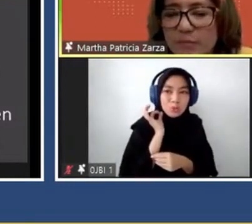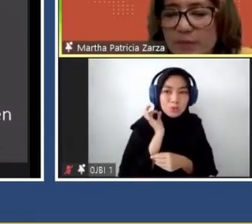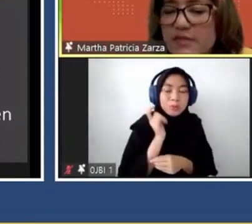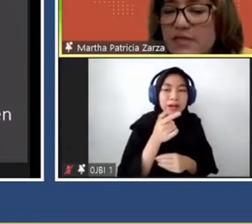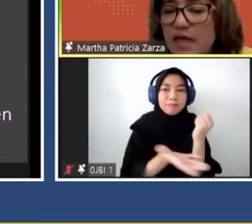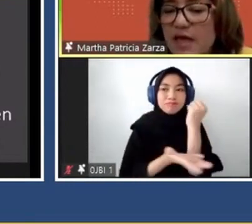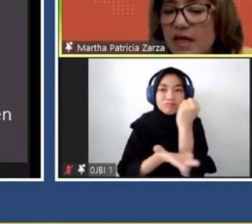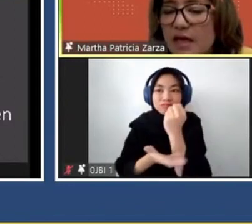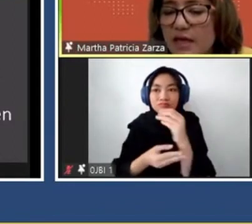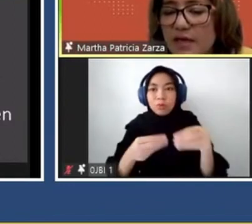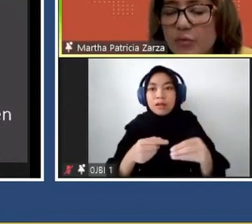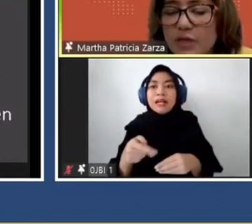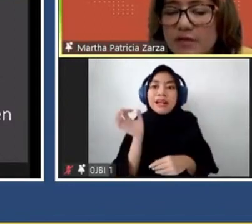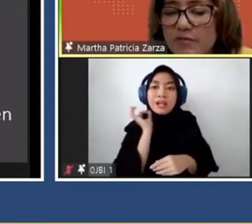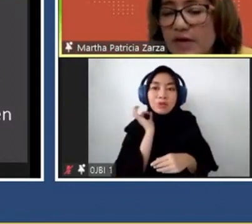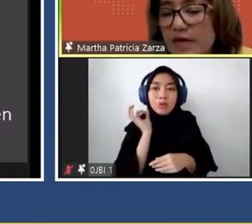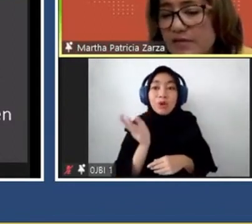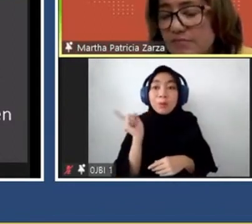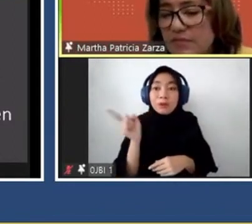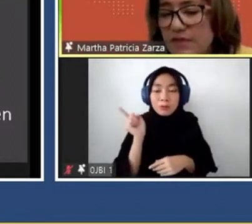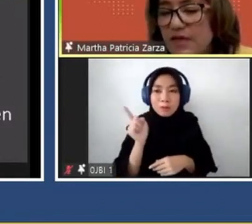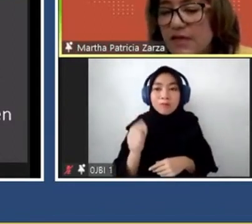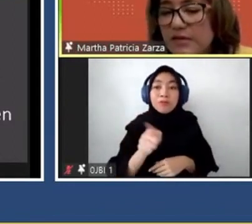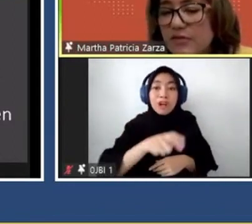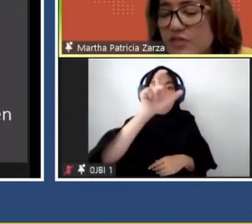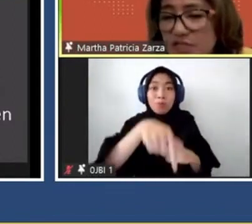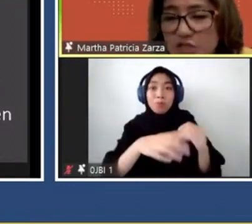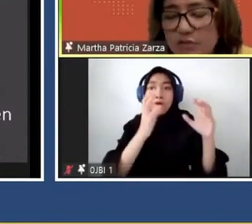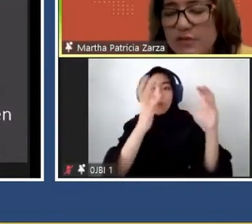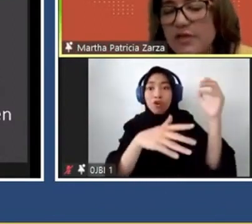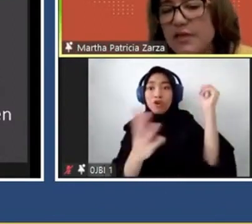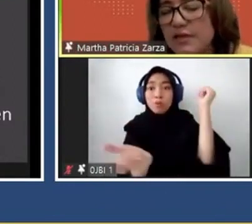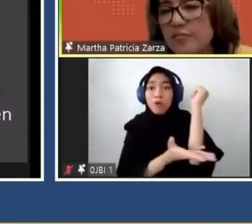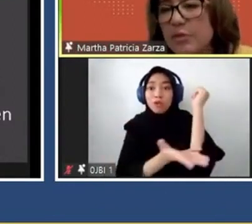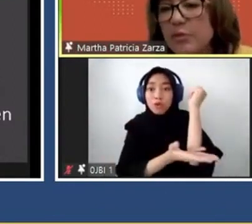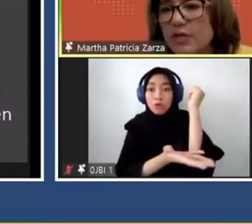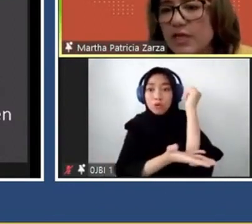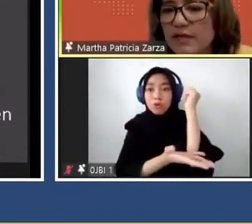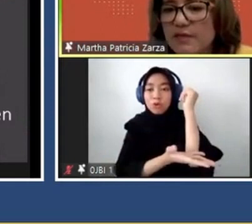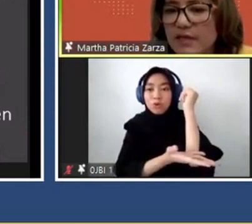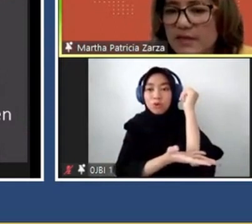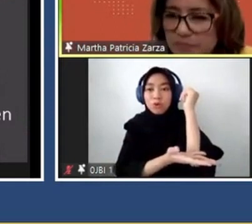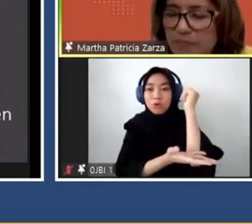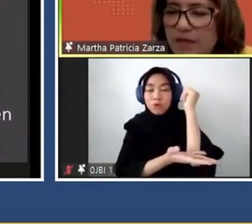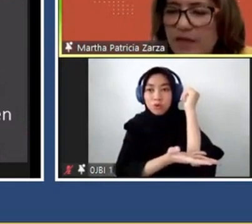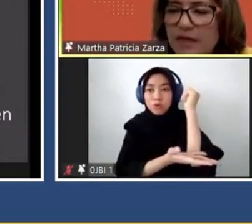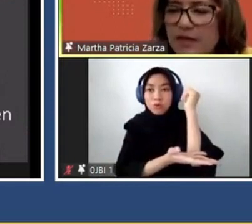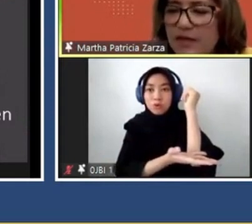the government will fine or sanction people